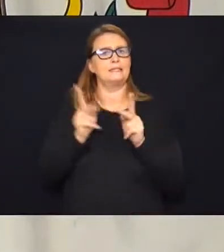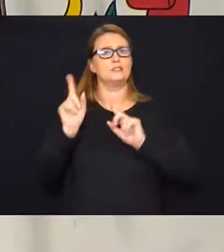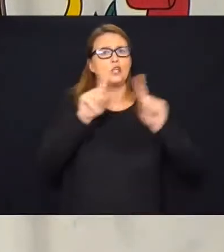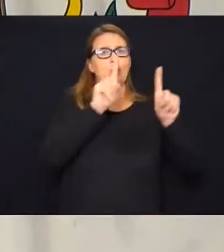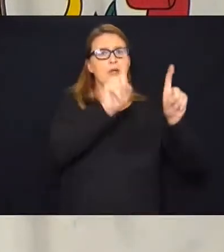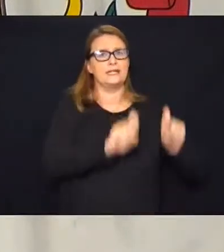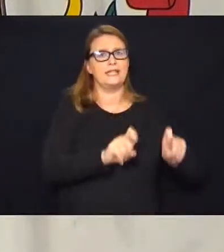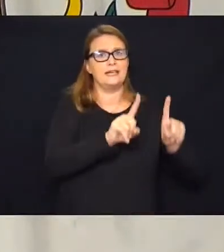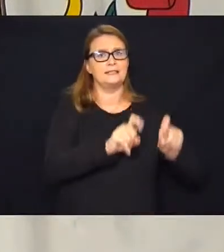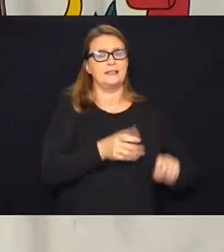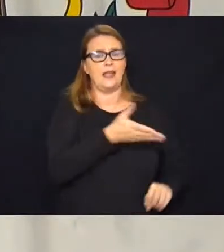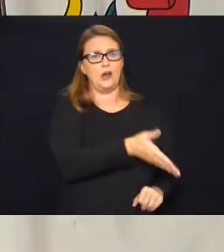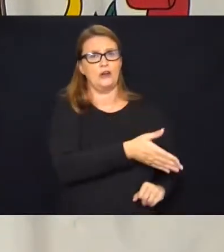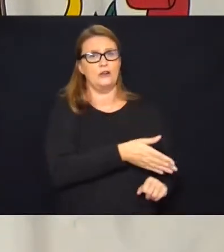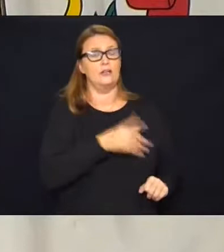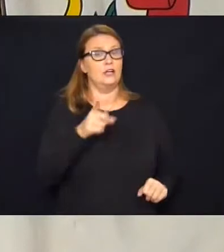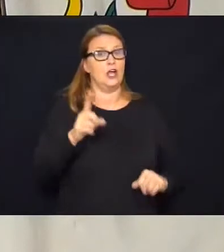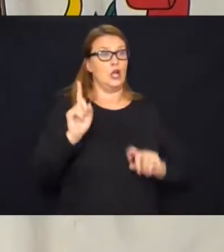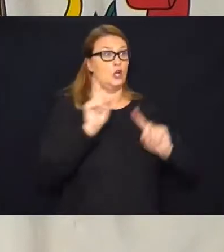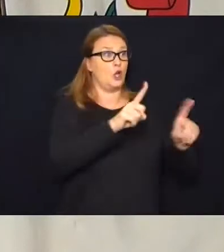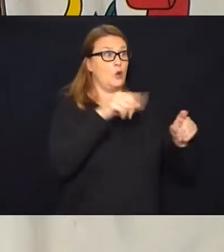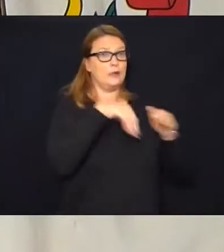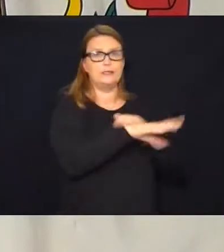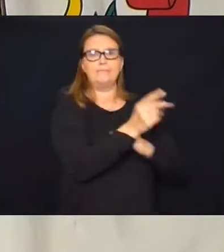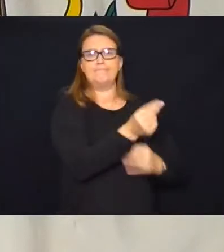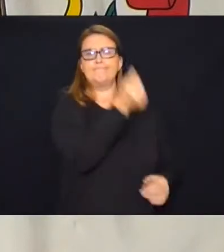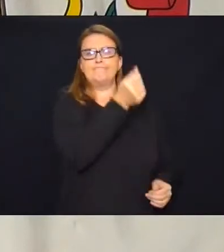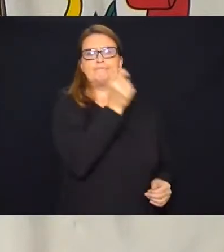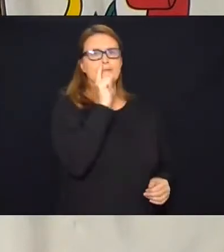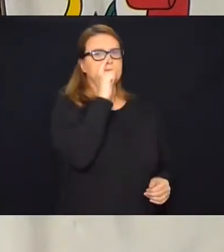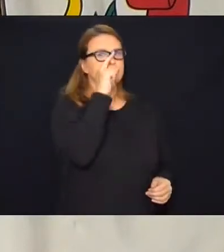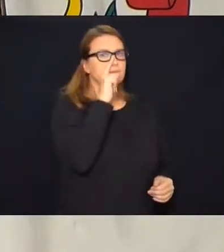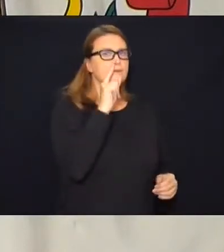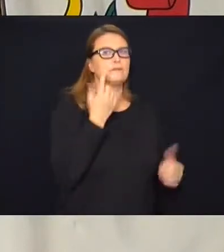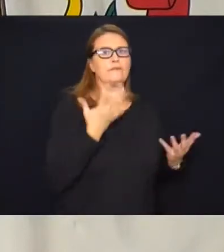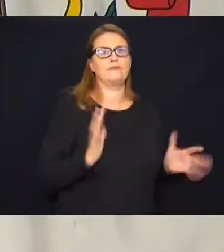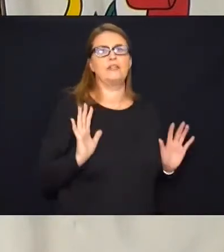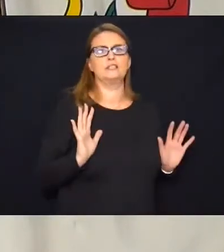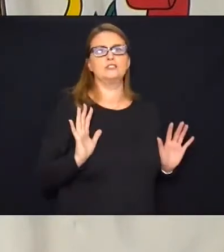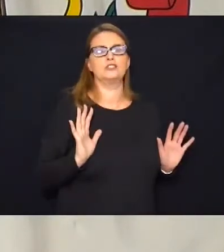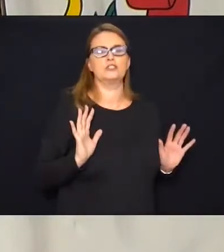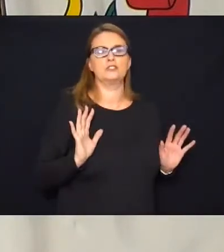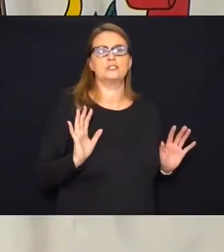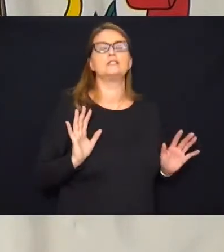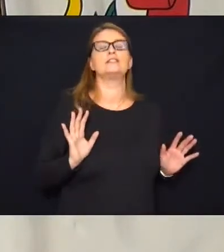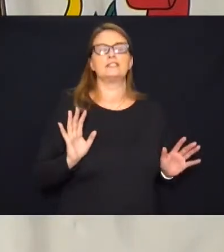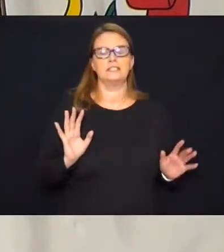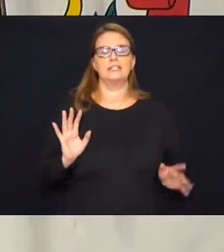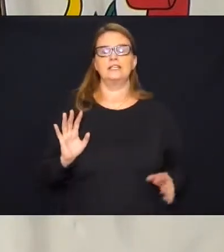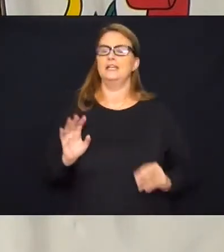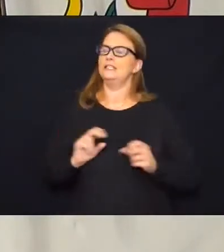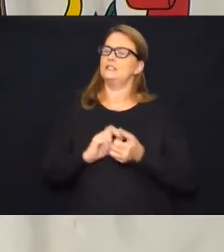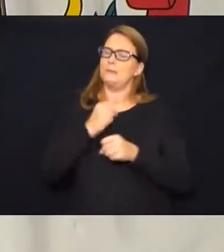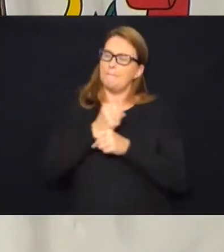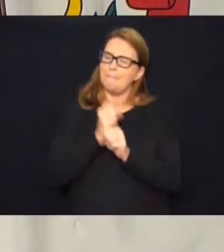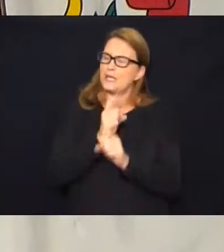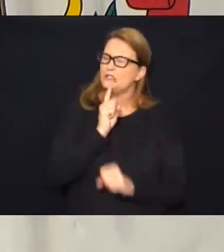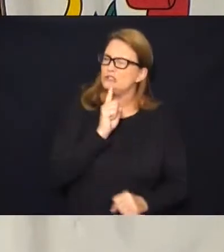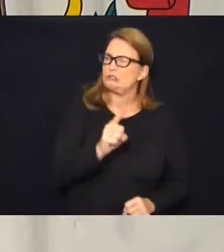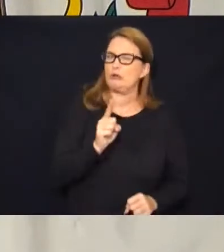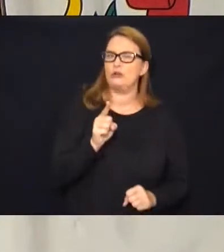All you got to do is just run in there. It wouldn't take a second and everything, just to double check and everything. If you have